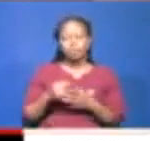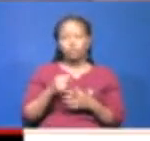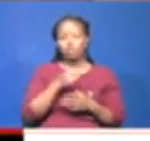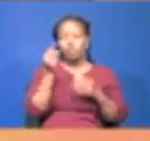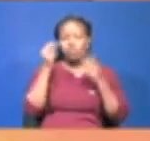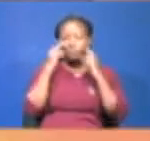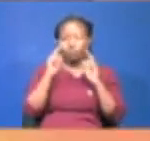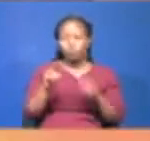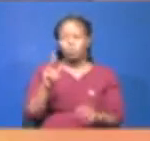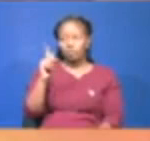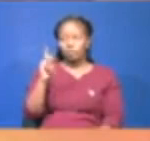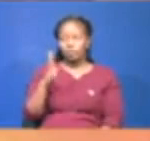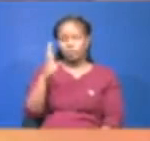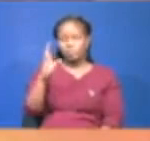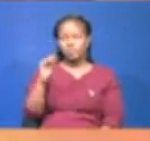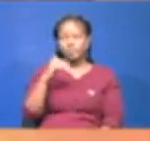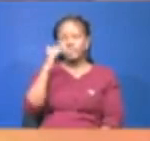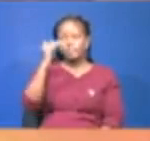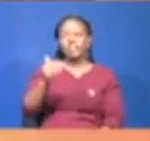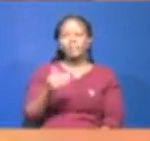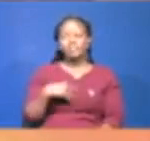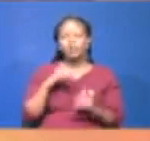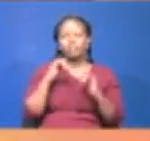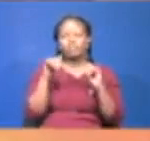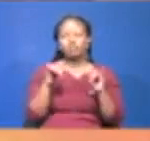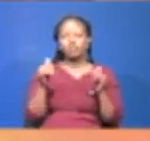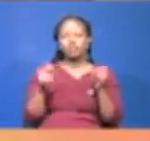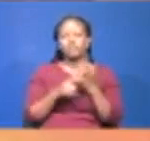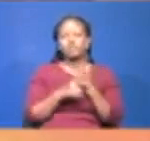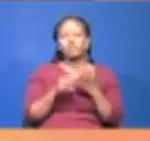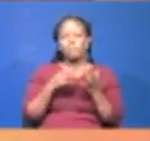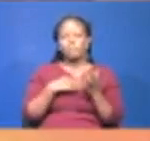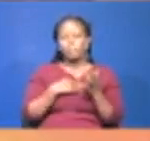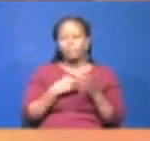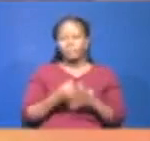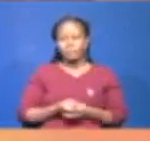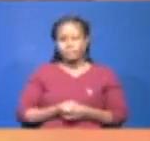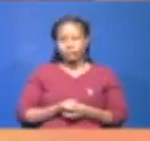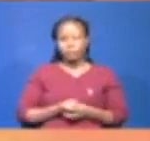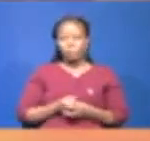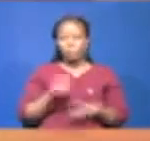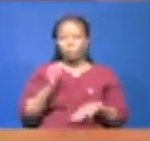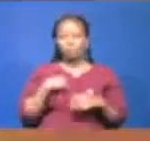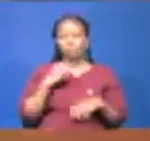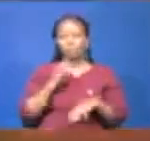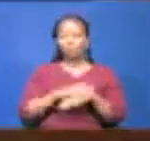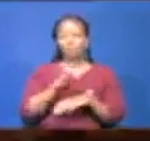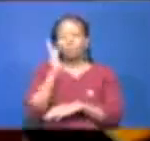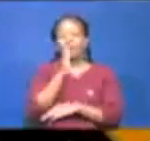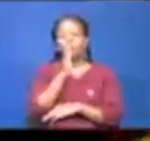Remember, Tamarini is coming up next with Timothy Kipnusu. My name is O'Brien Kimani. Have yourself a good afternoon.